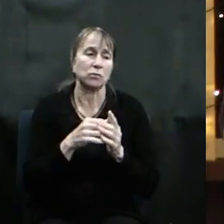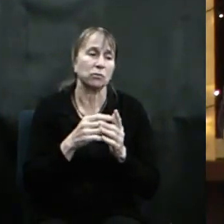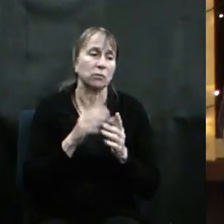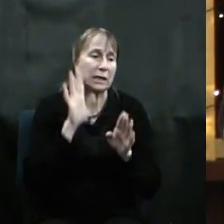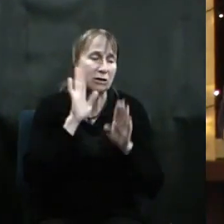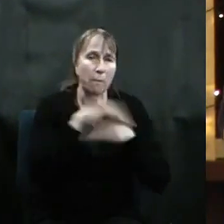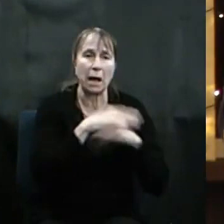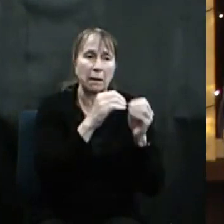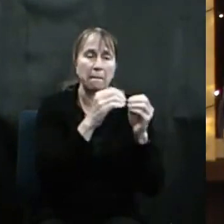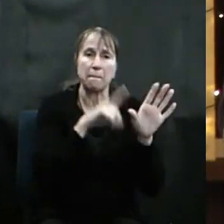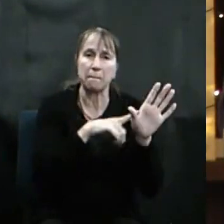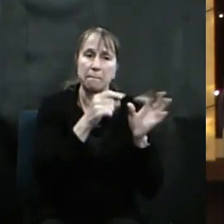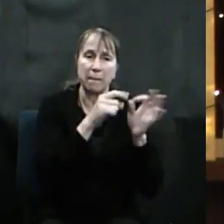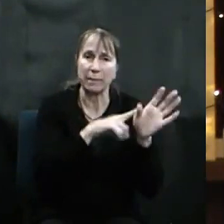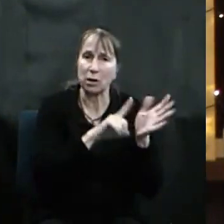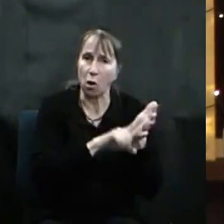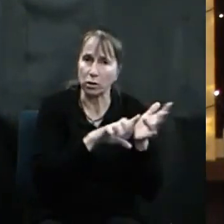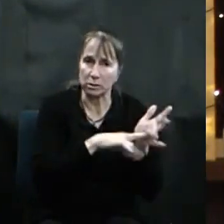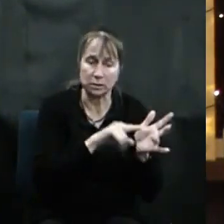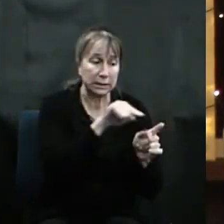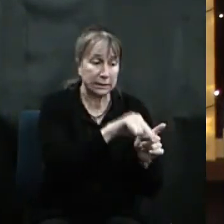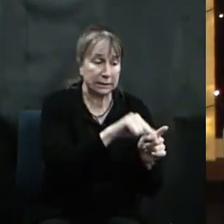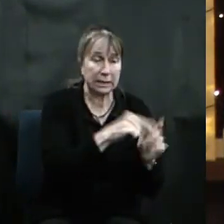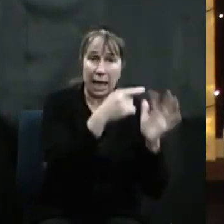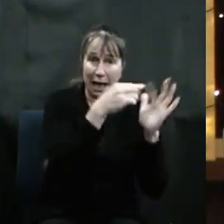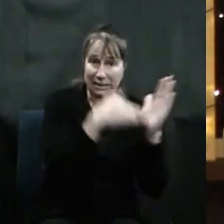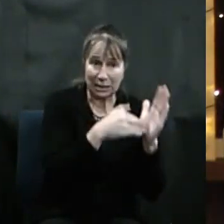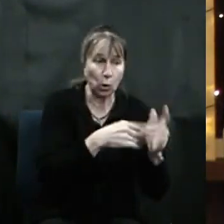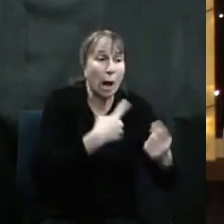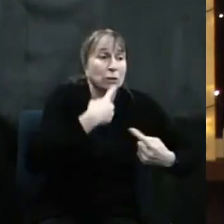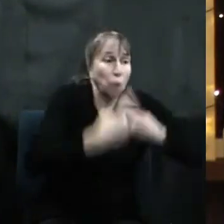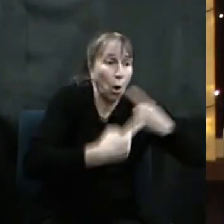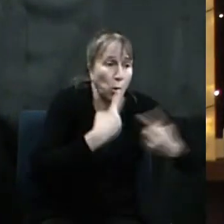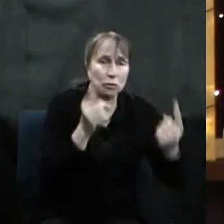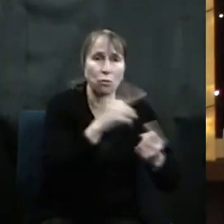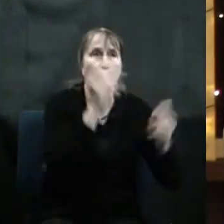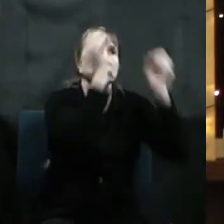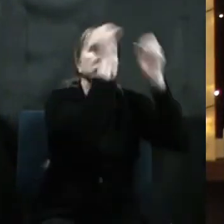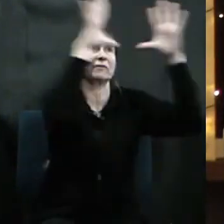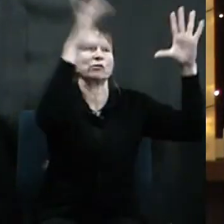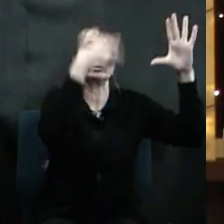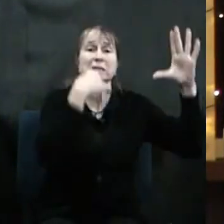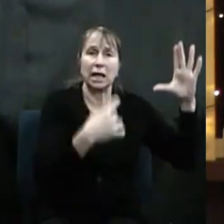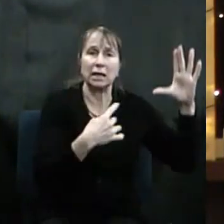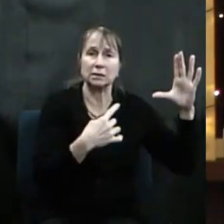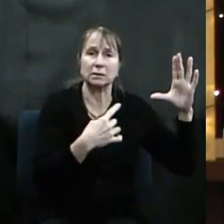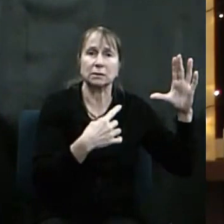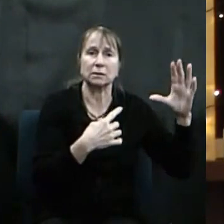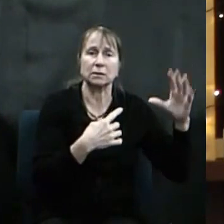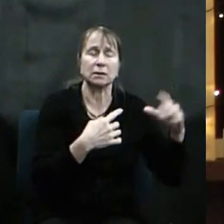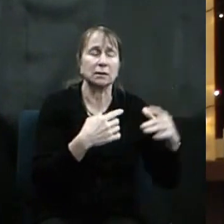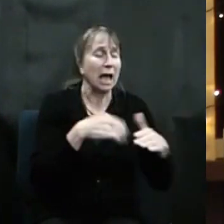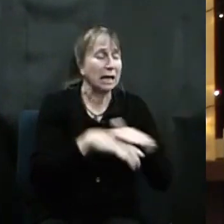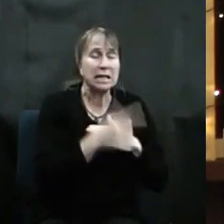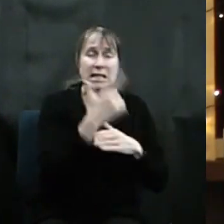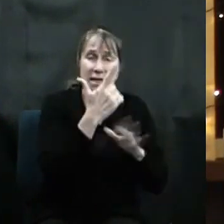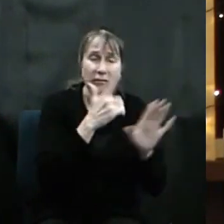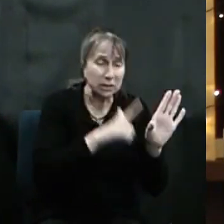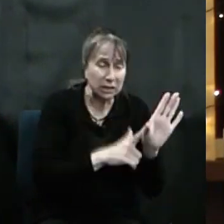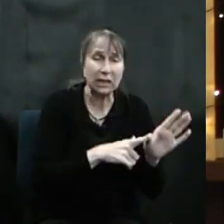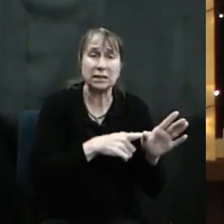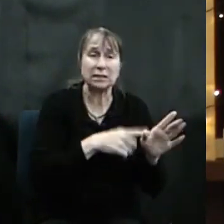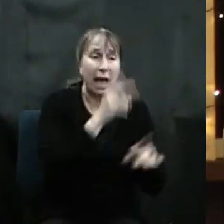that he'd seen. Now, for 7 years, Ezekiel brought that message of hopelessness in various ways to the exiles in